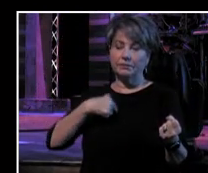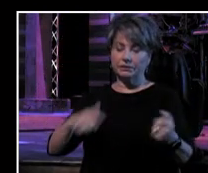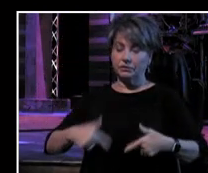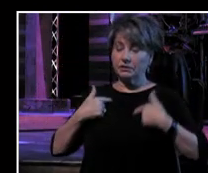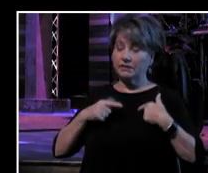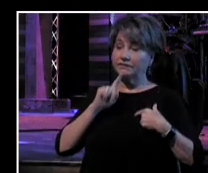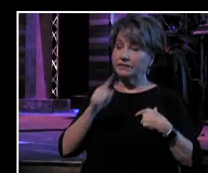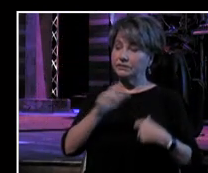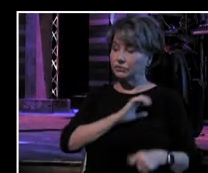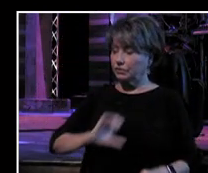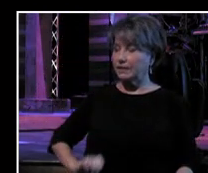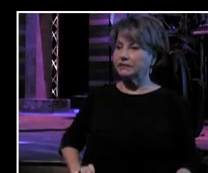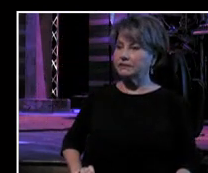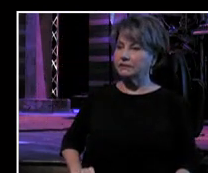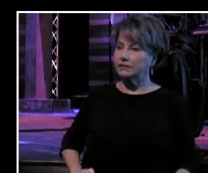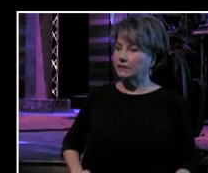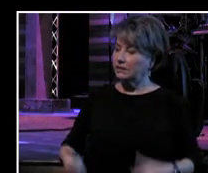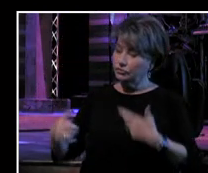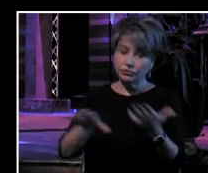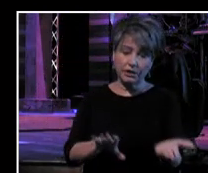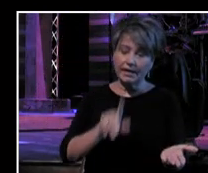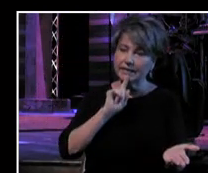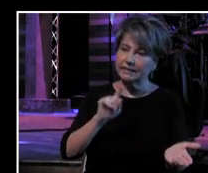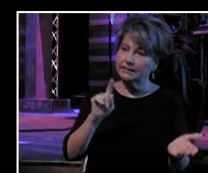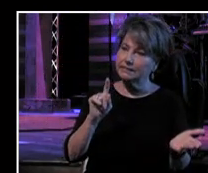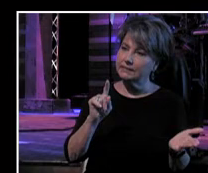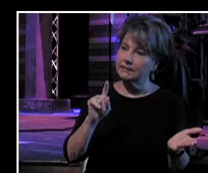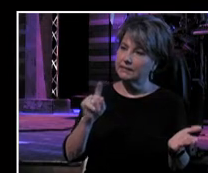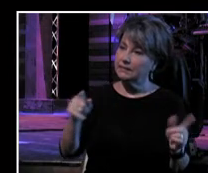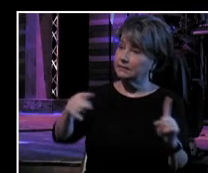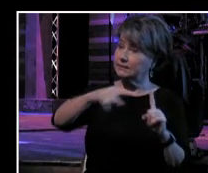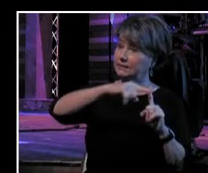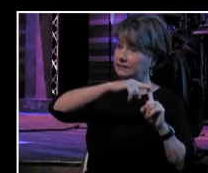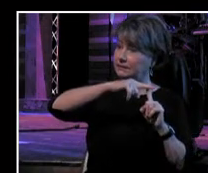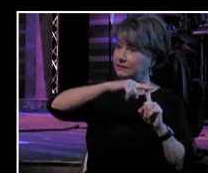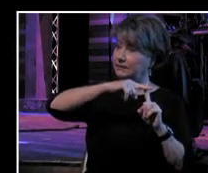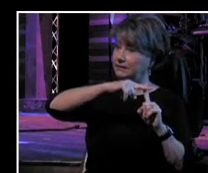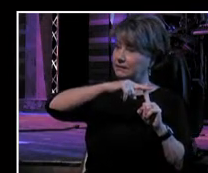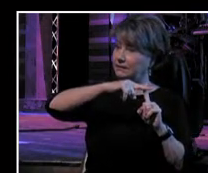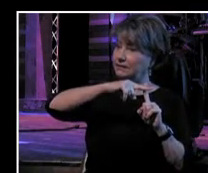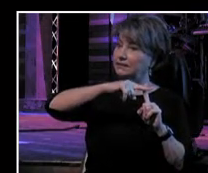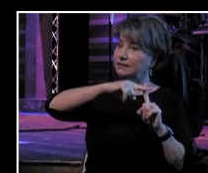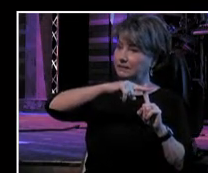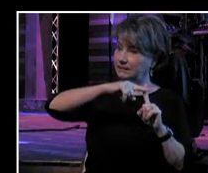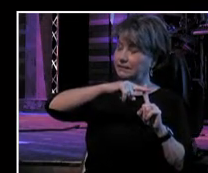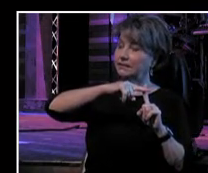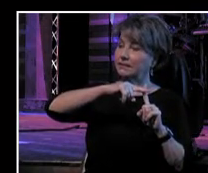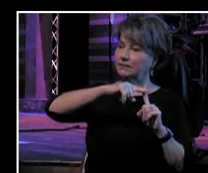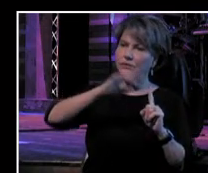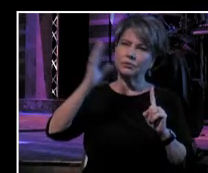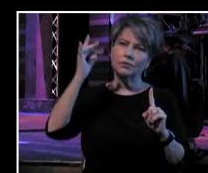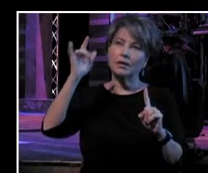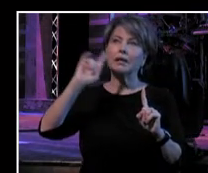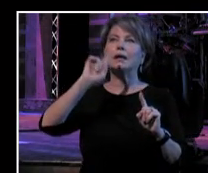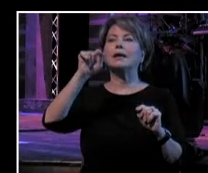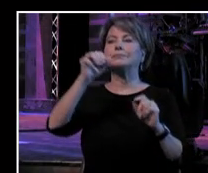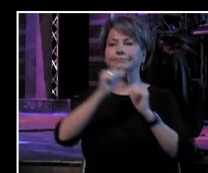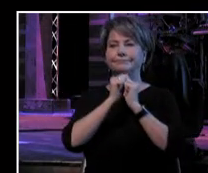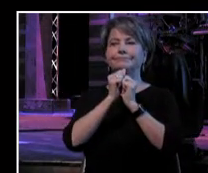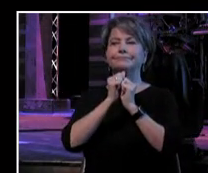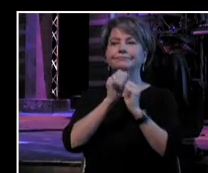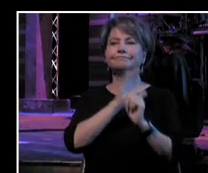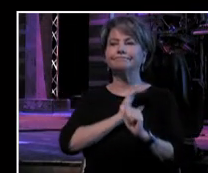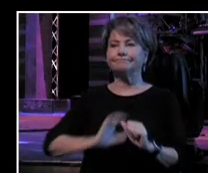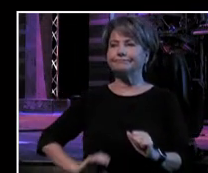is Christ, and to die is, say that last word with me, gain. Wow, good job. Best job of